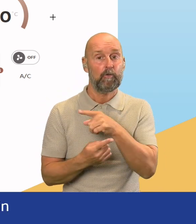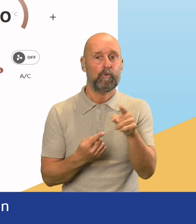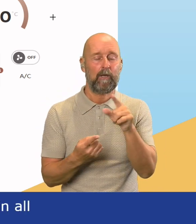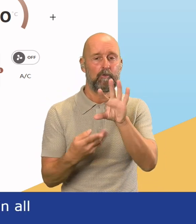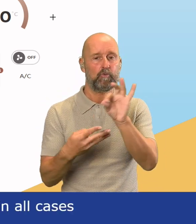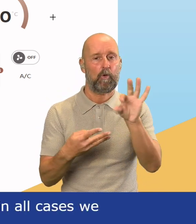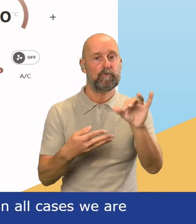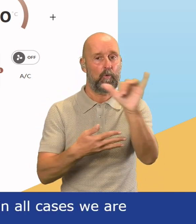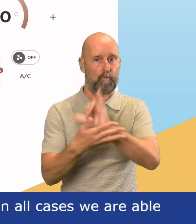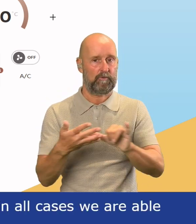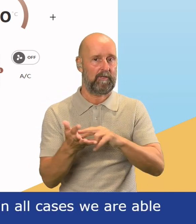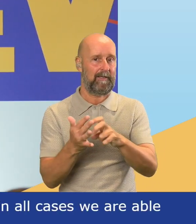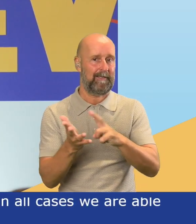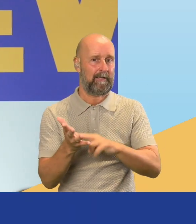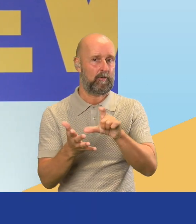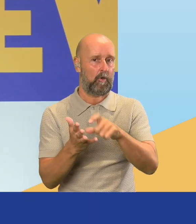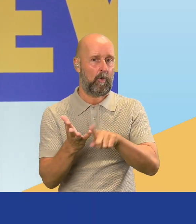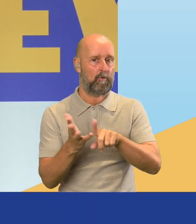on the nissan.co.uk website.